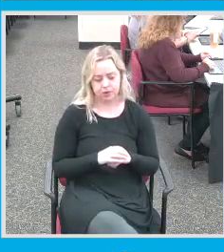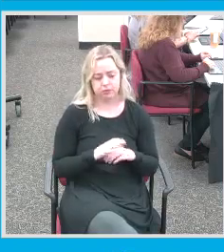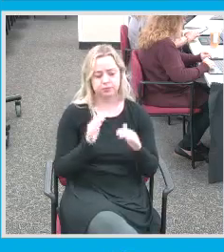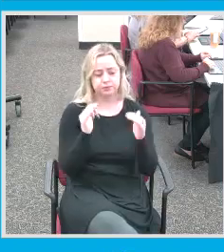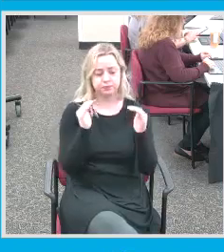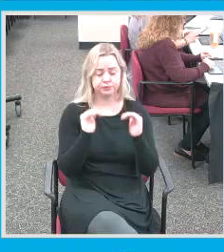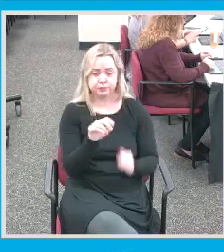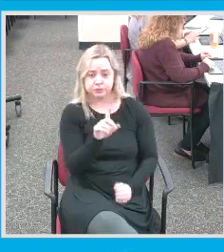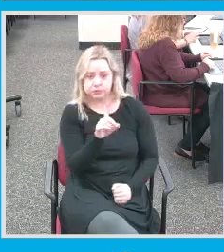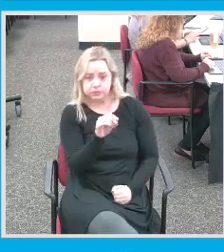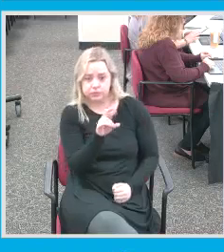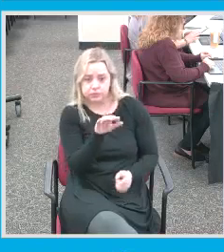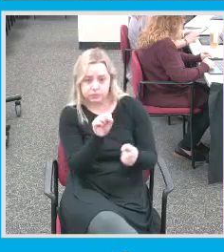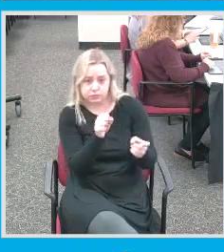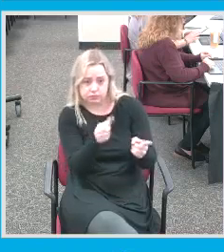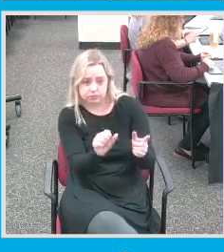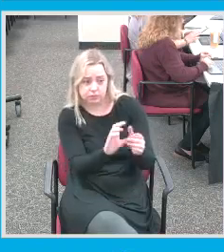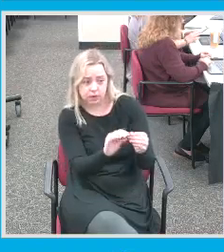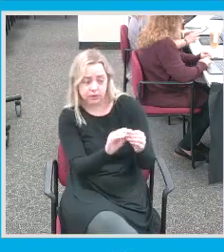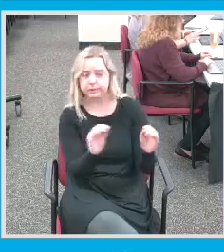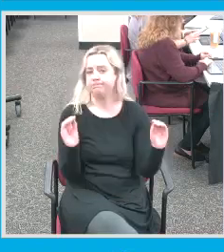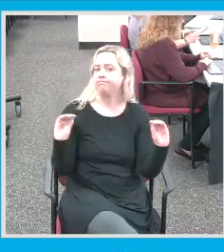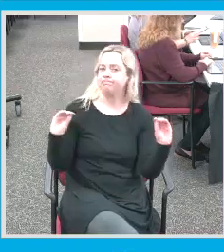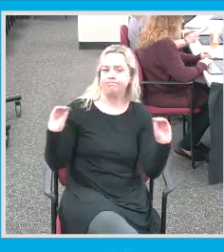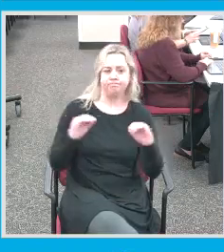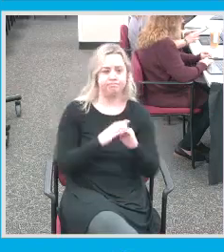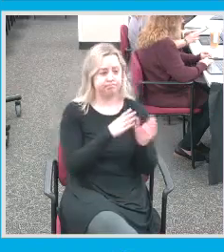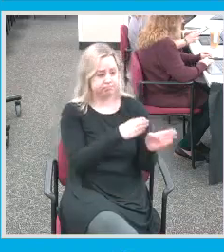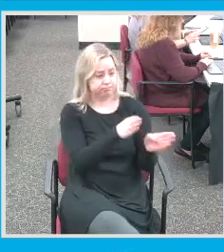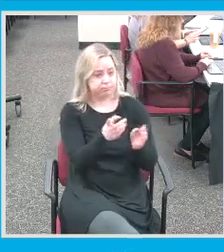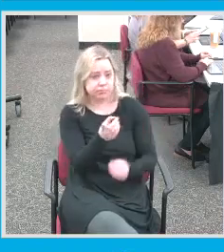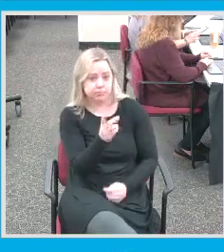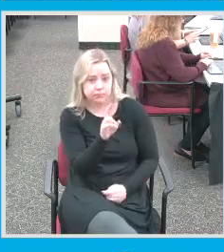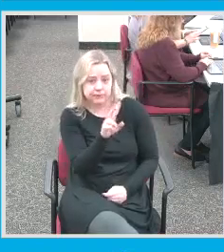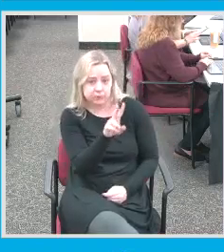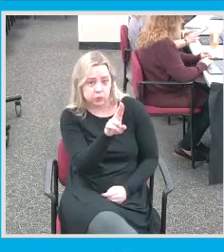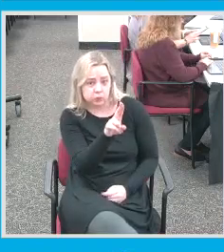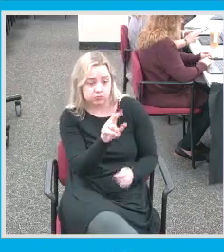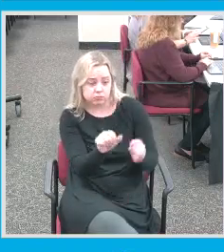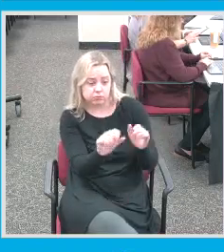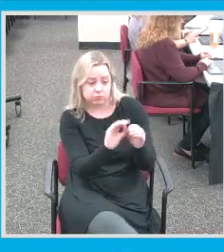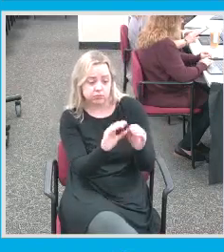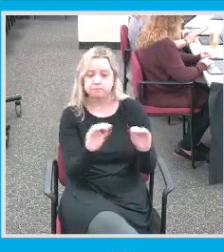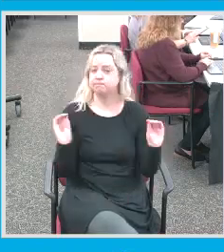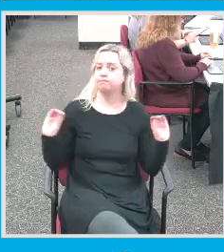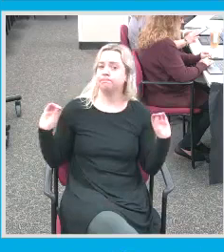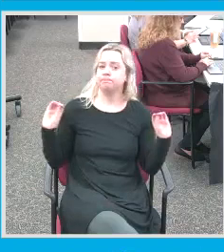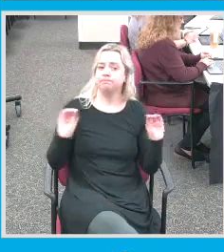Doris, any comments? No comments. Dr. Vu? No comment, thank you.